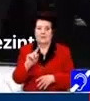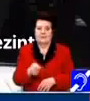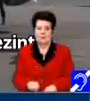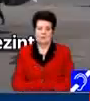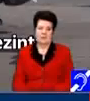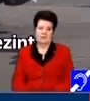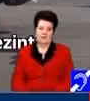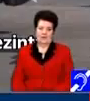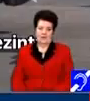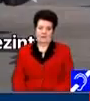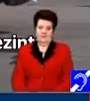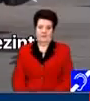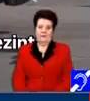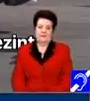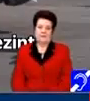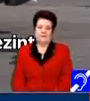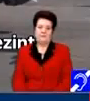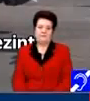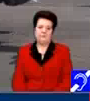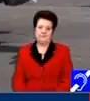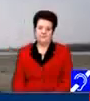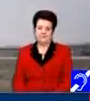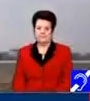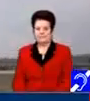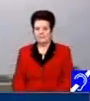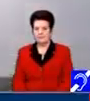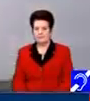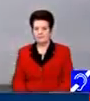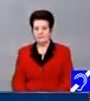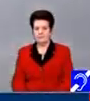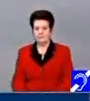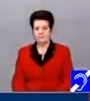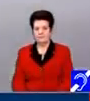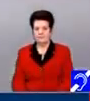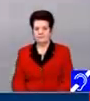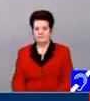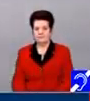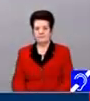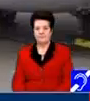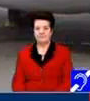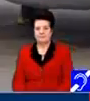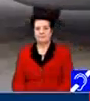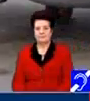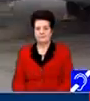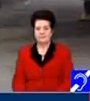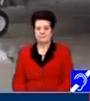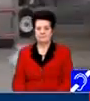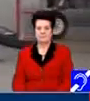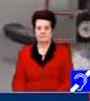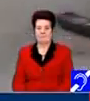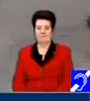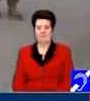mark as a fighter pilot represents a significant career accomplishment. To reach that number of hours in combat with the same squadron is a great honor. And it's a